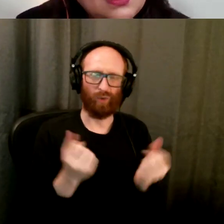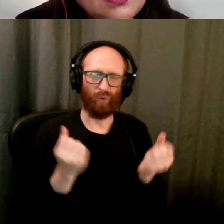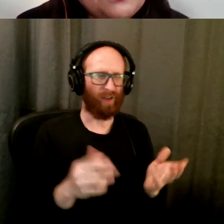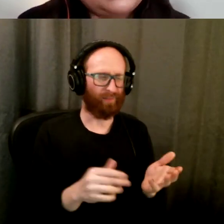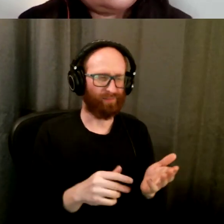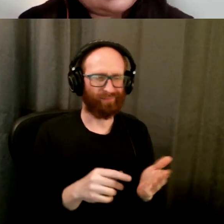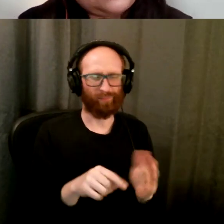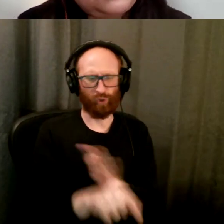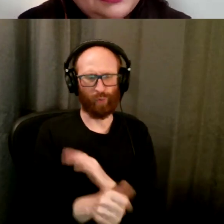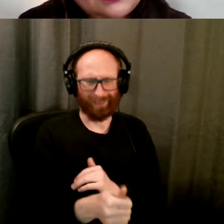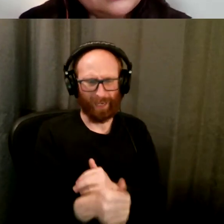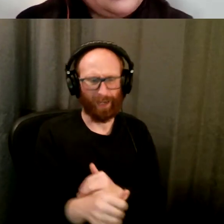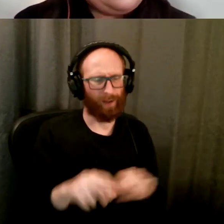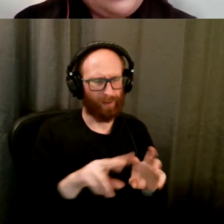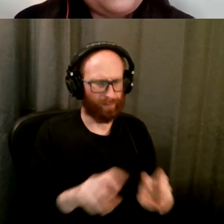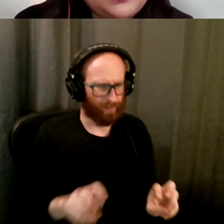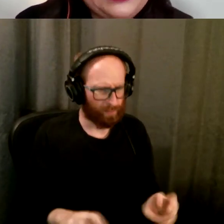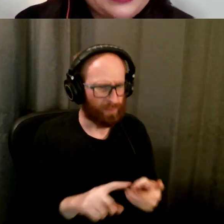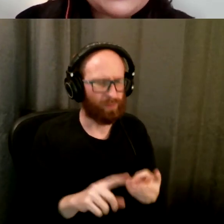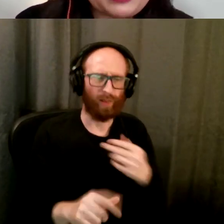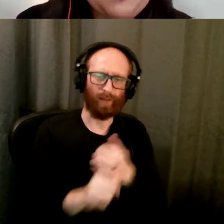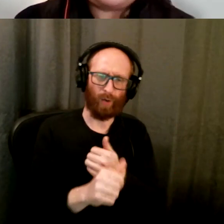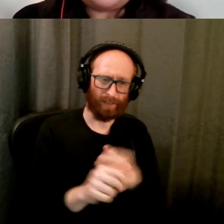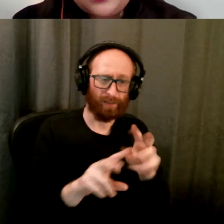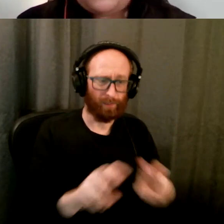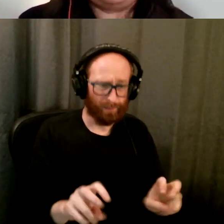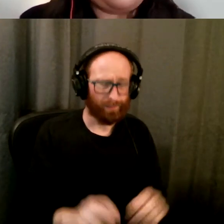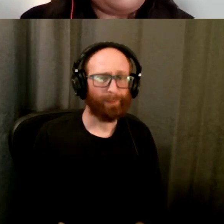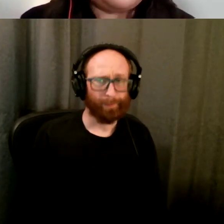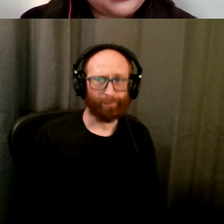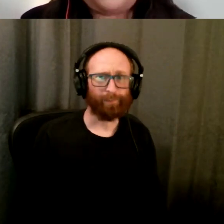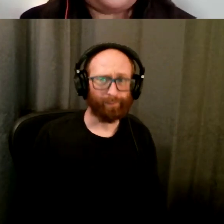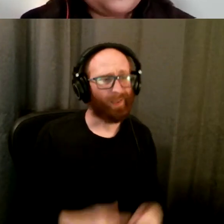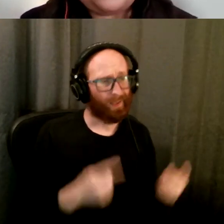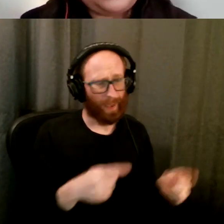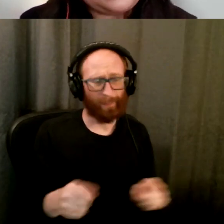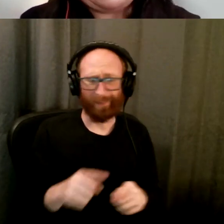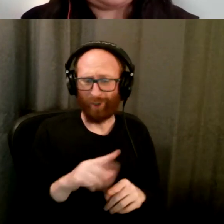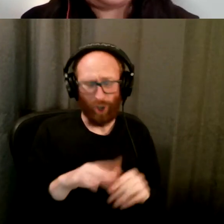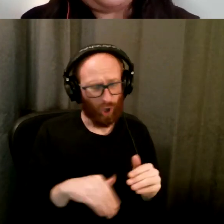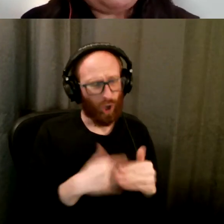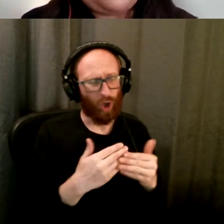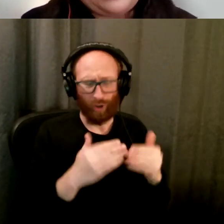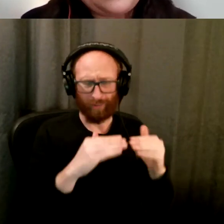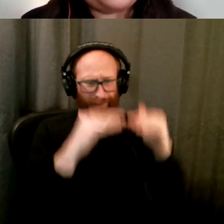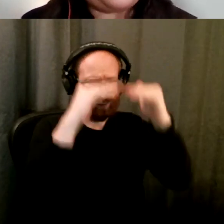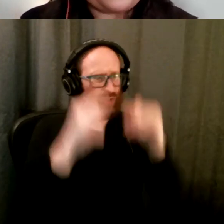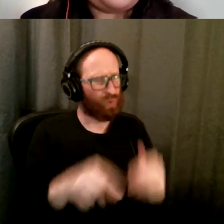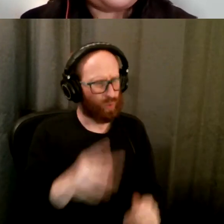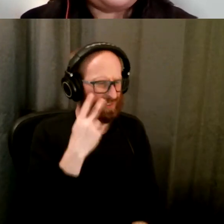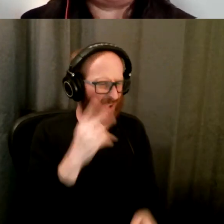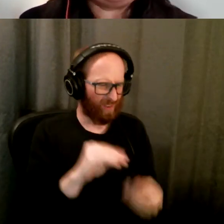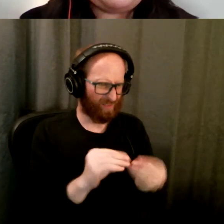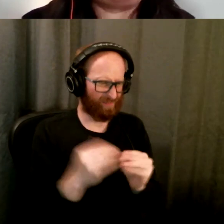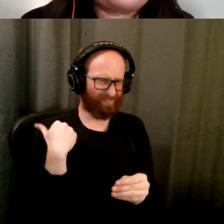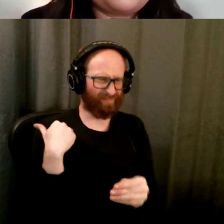assessments, threat assessments. It is happening in all levels, as you all saw the stats of middle, high school are